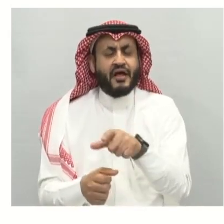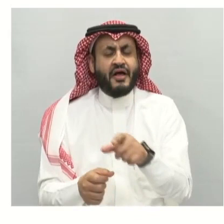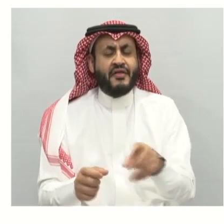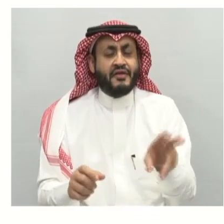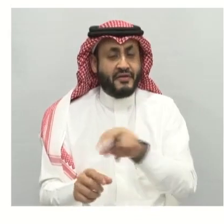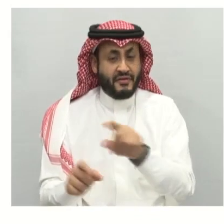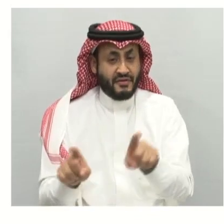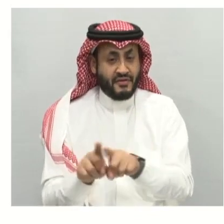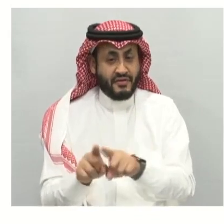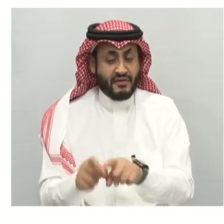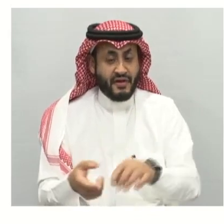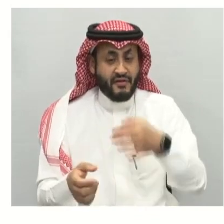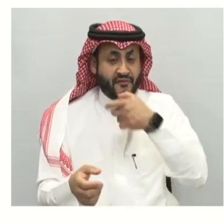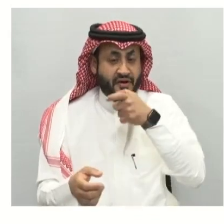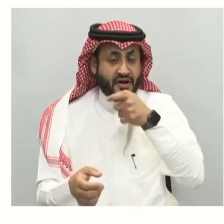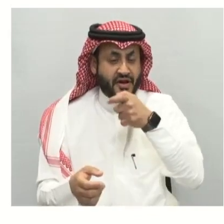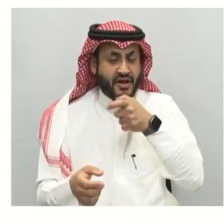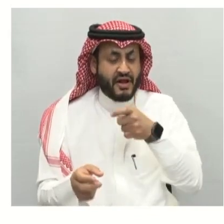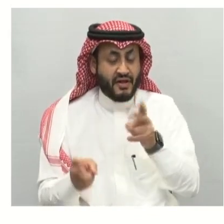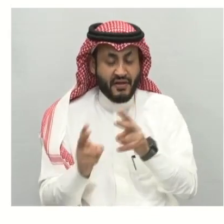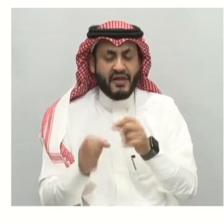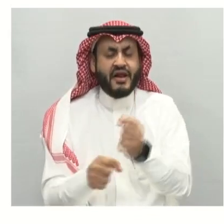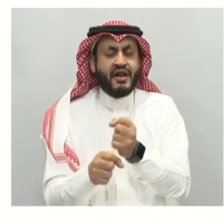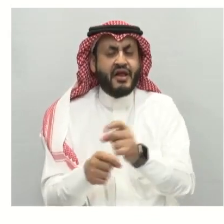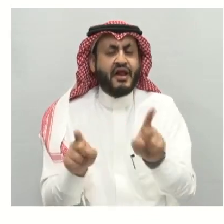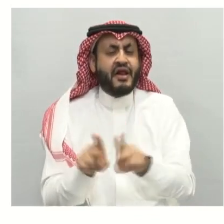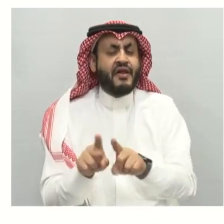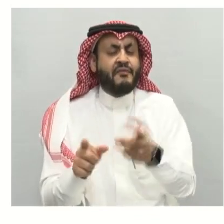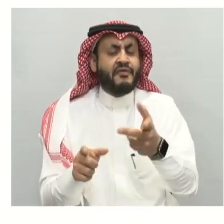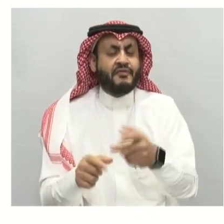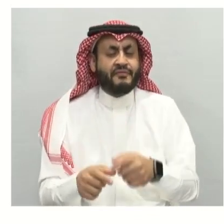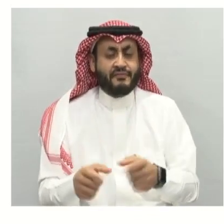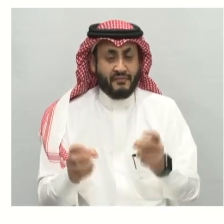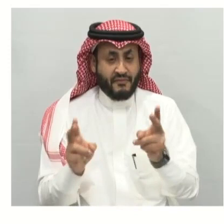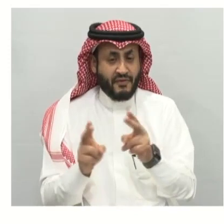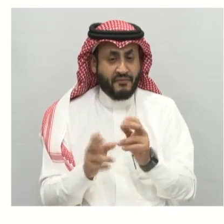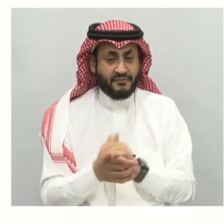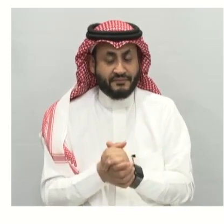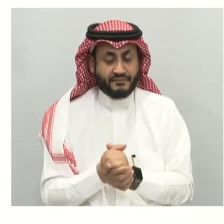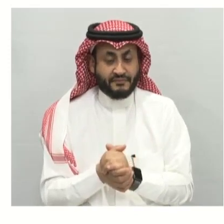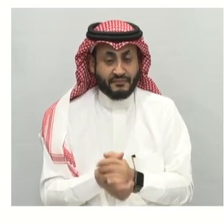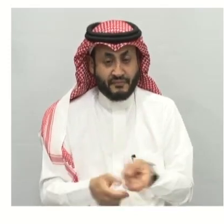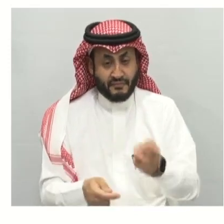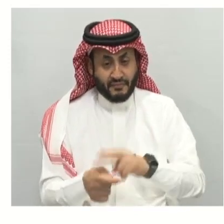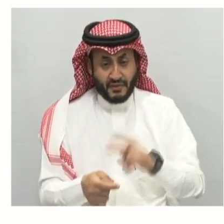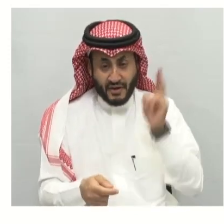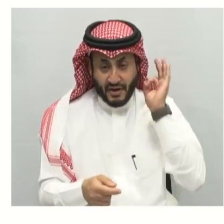have on Friday? They're going to do something special on Friday. Okay, so let's listen